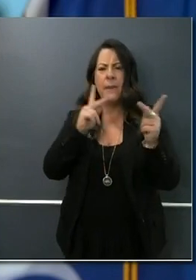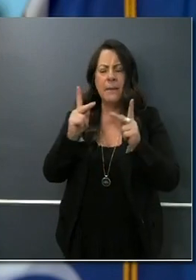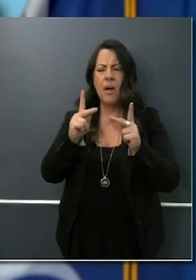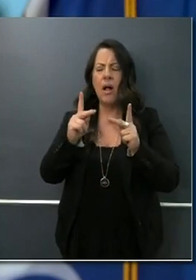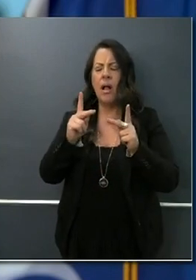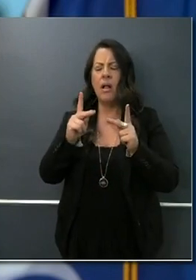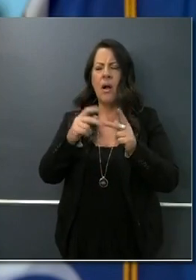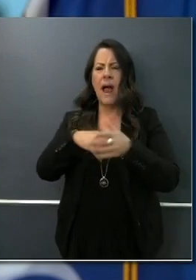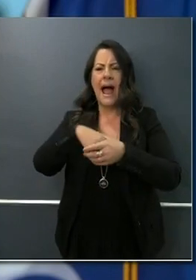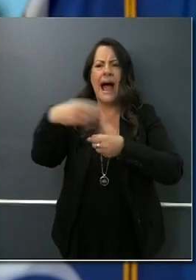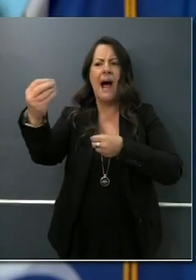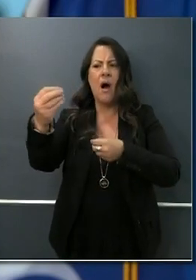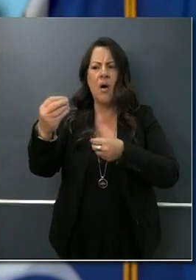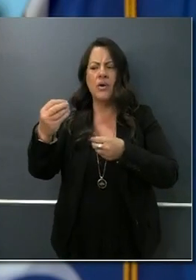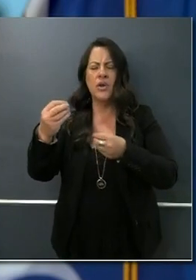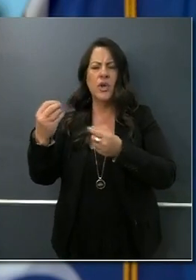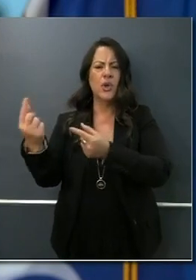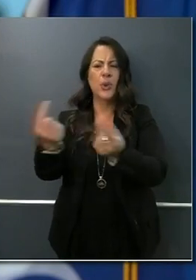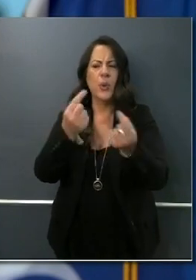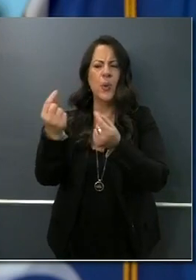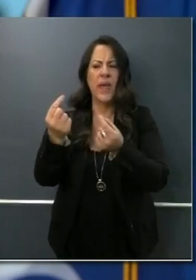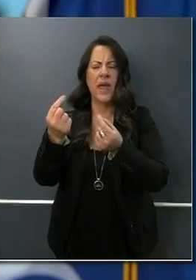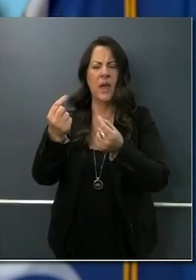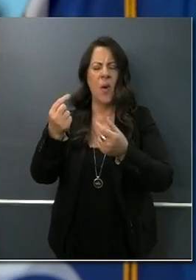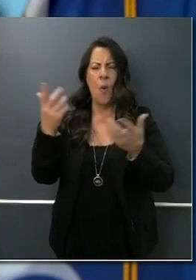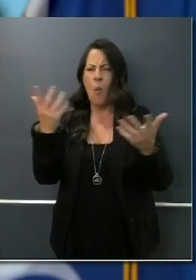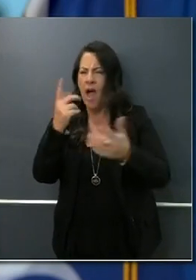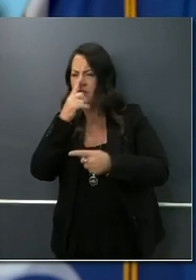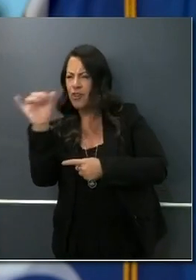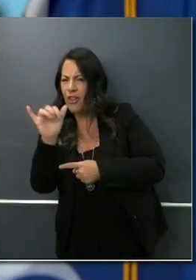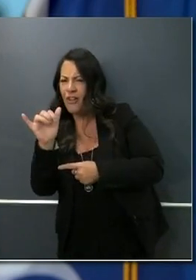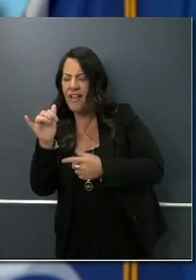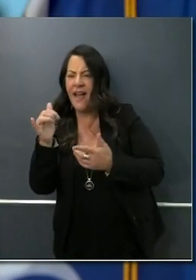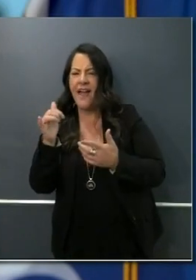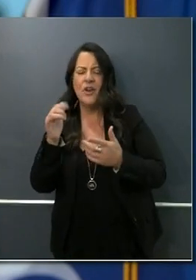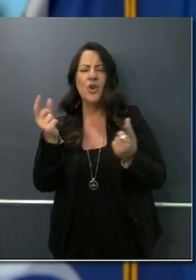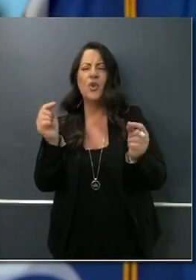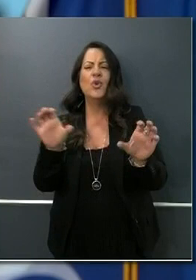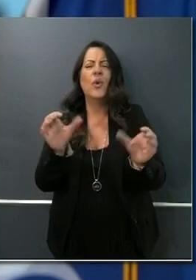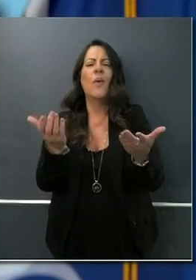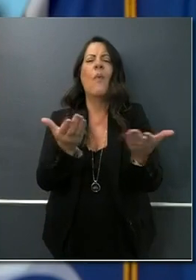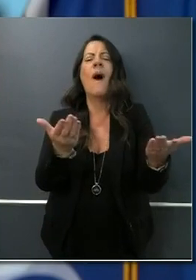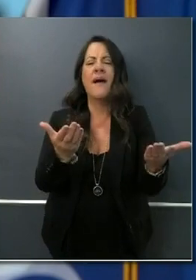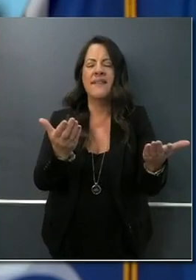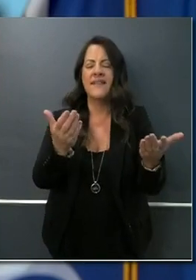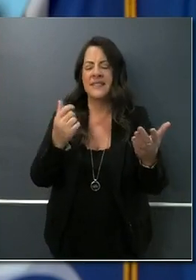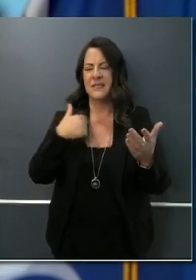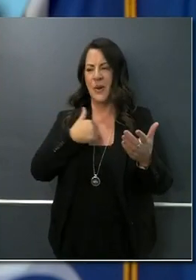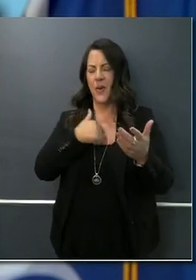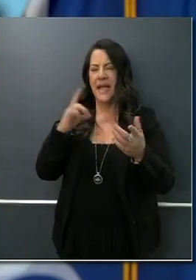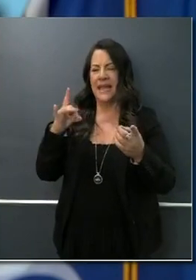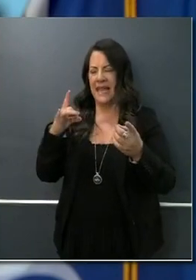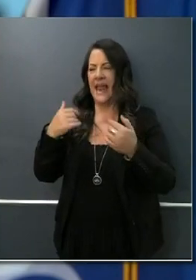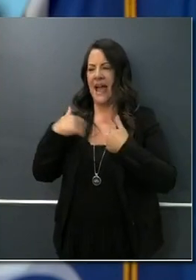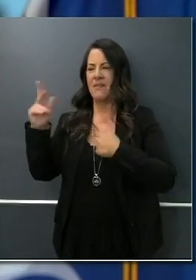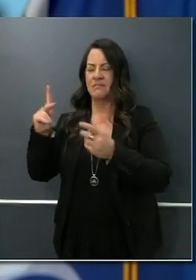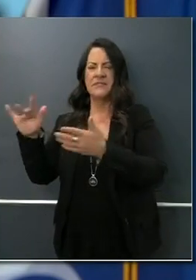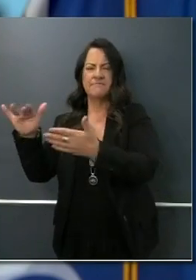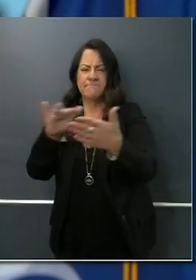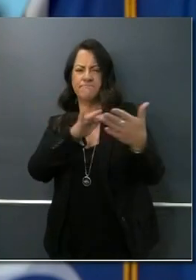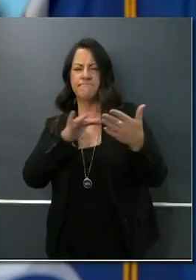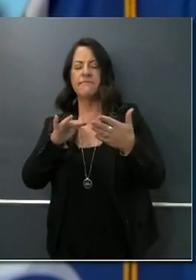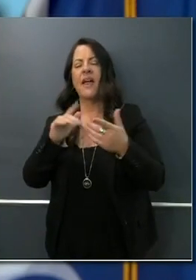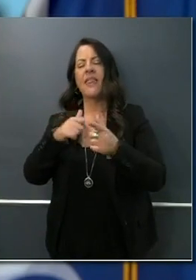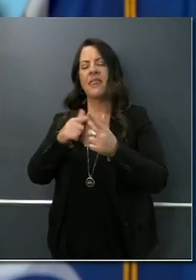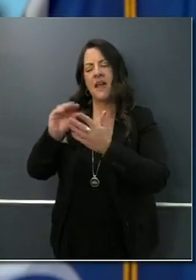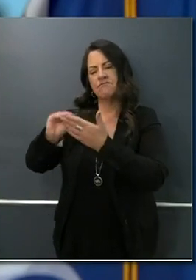and mobility over the weekend, but we've seen week to week, particularly in the last 2 weeks, a modest increase. The vast majority of you